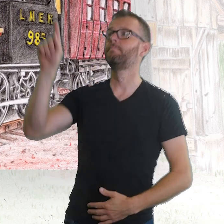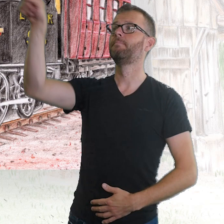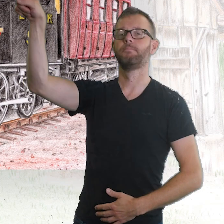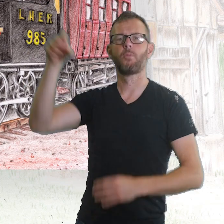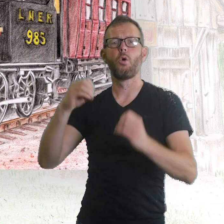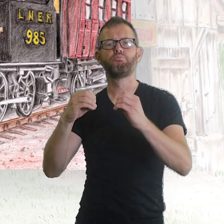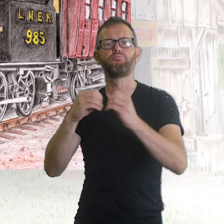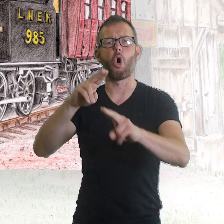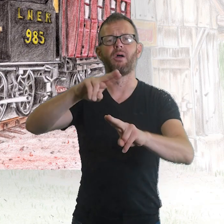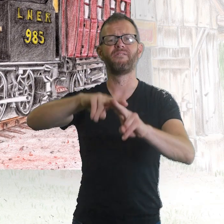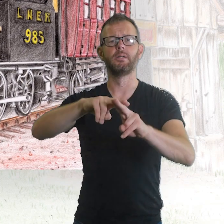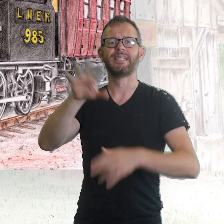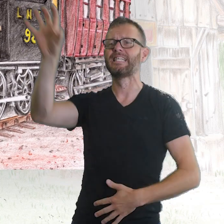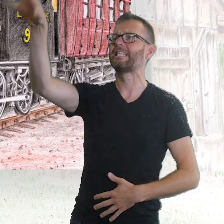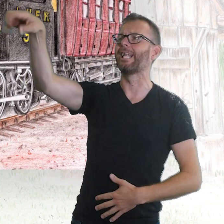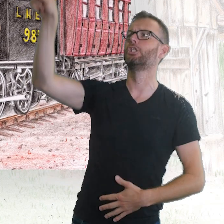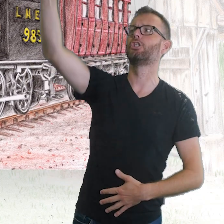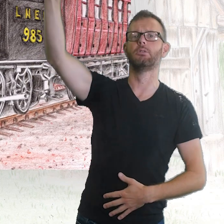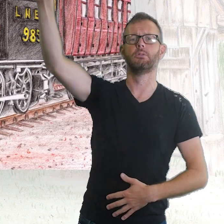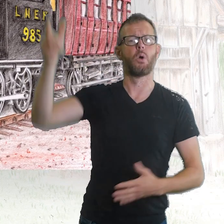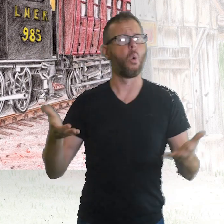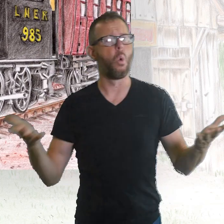Brockford Station is in the countryside.